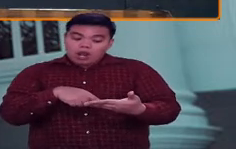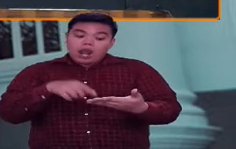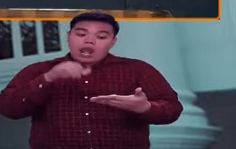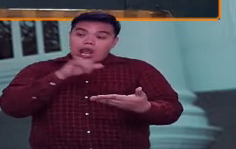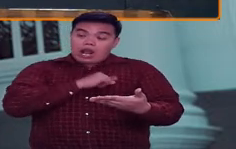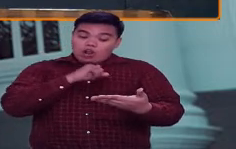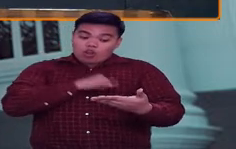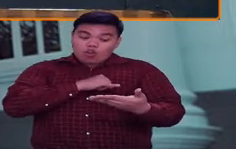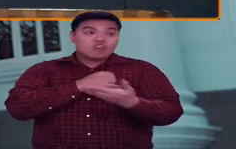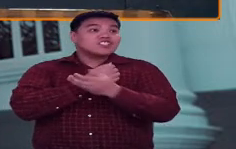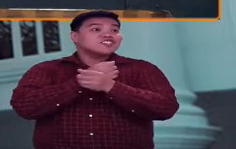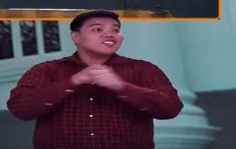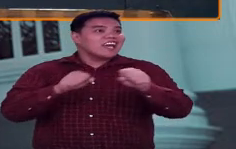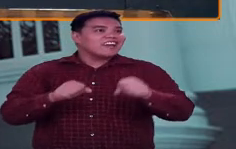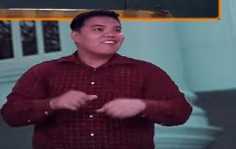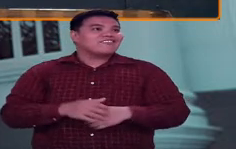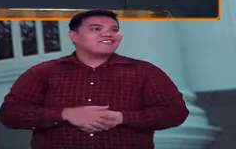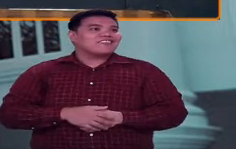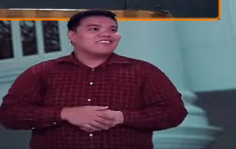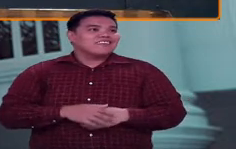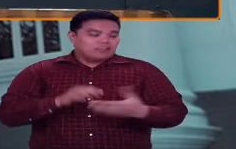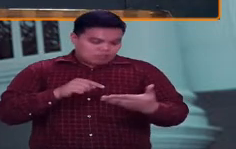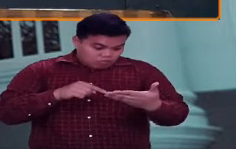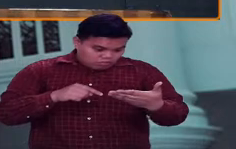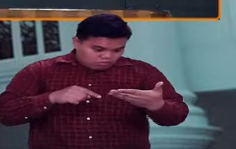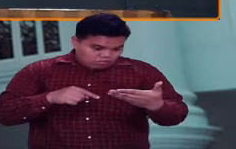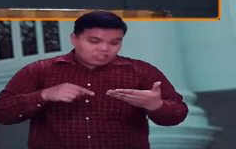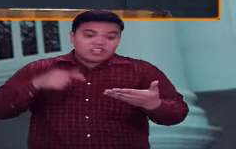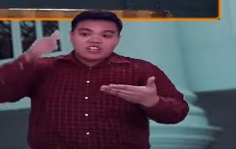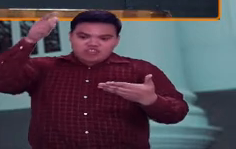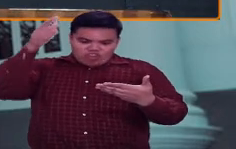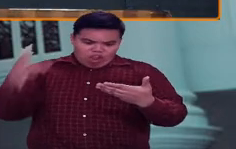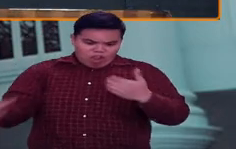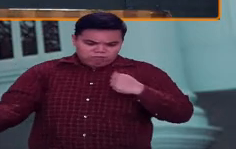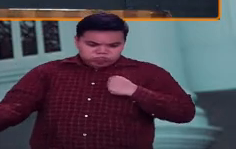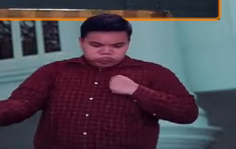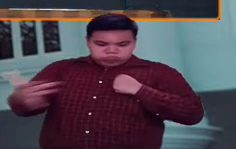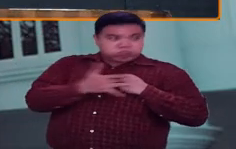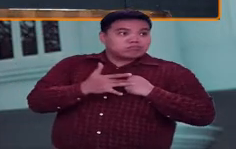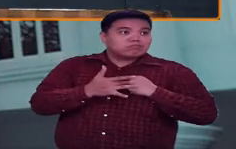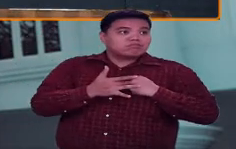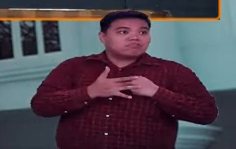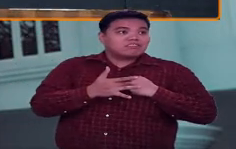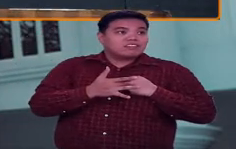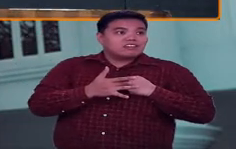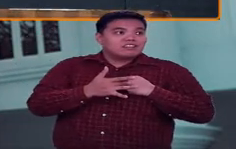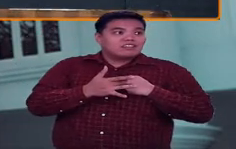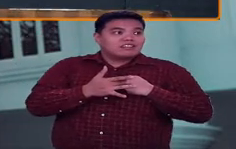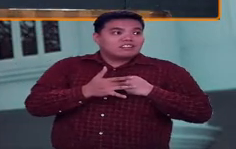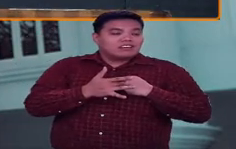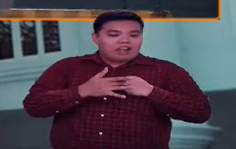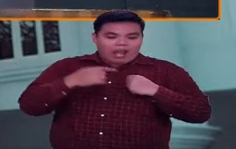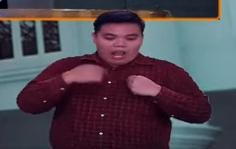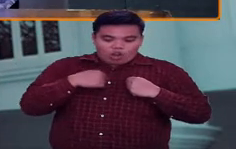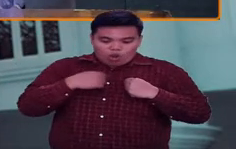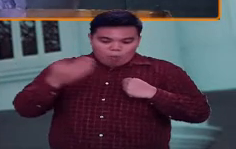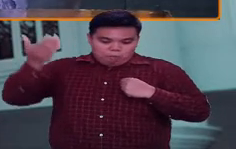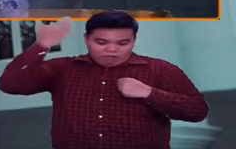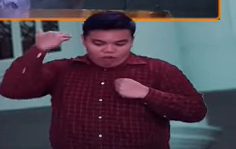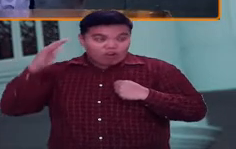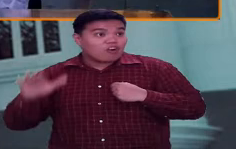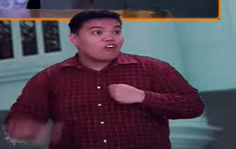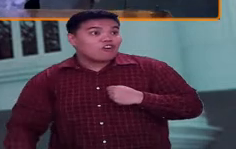but I recently got saved, and God has convicted me of something. When I was a little boy in